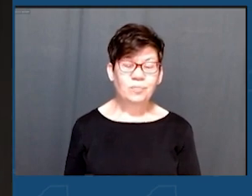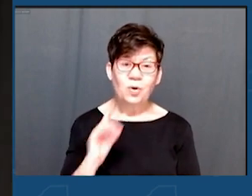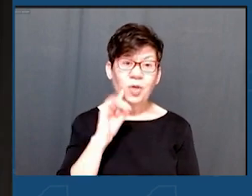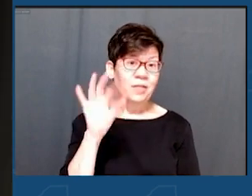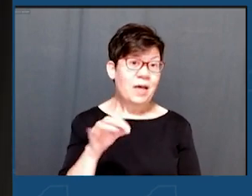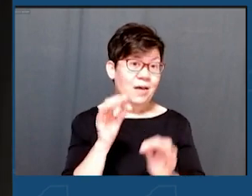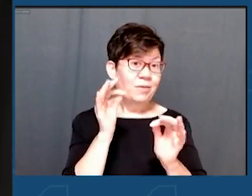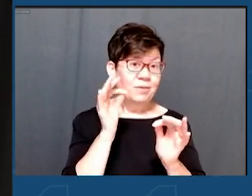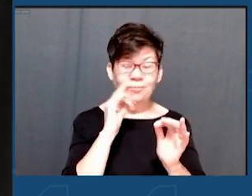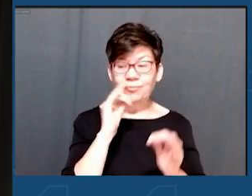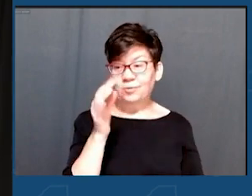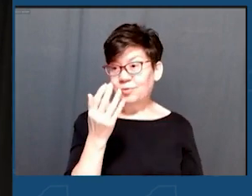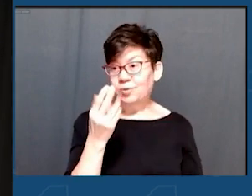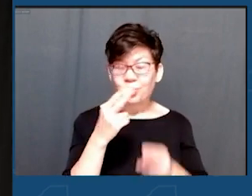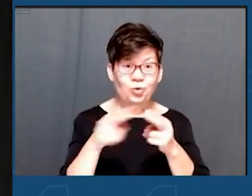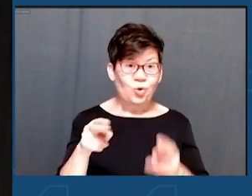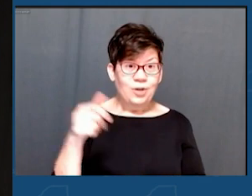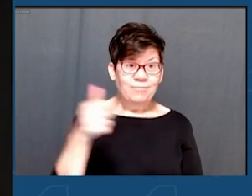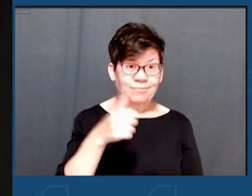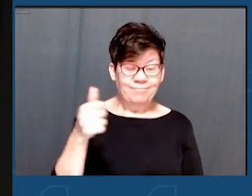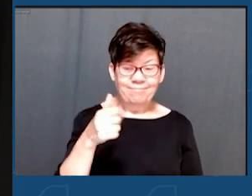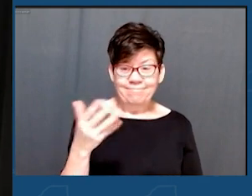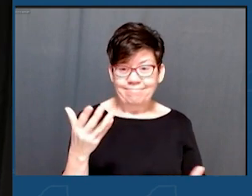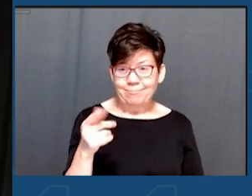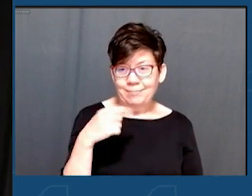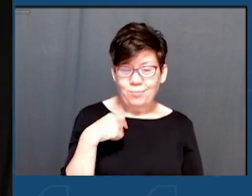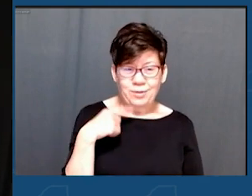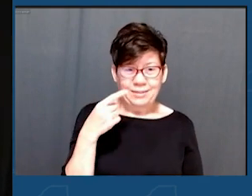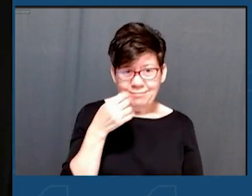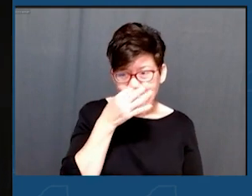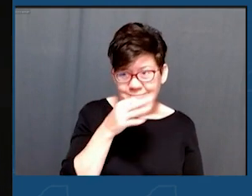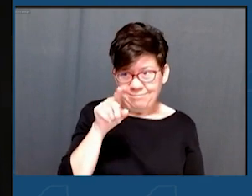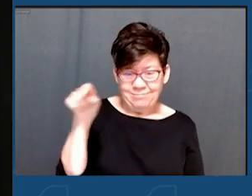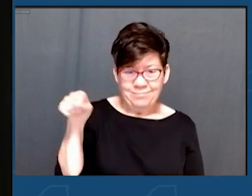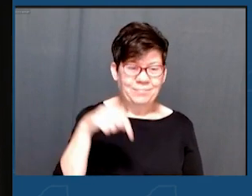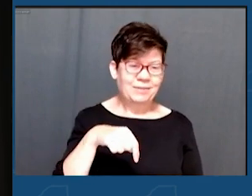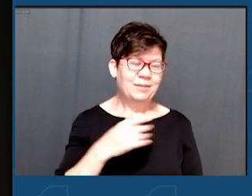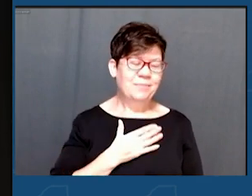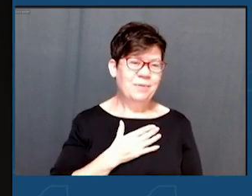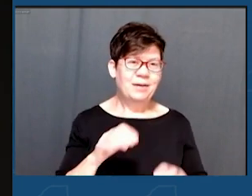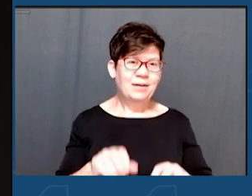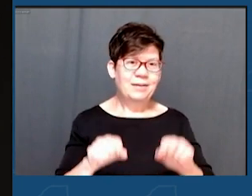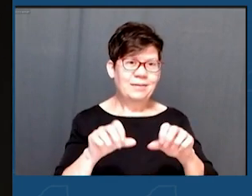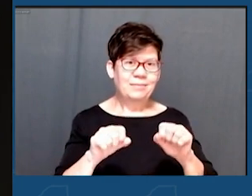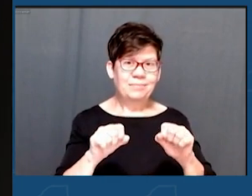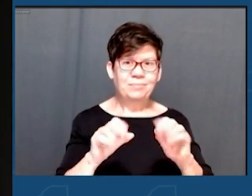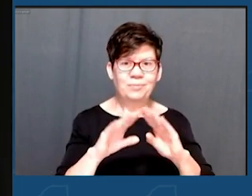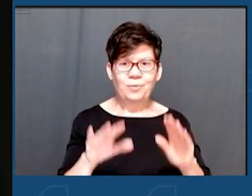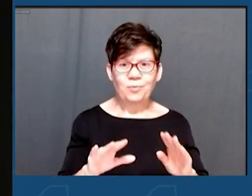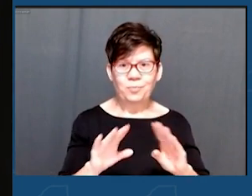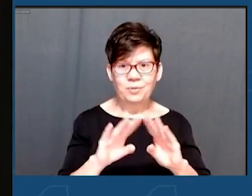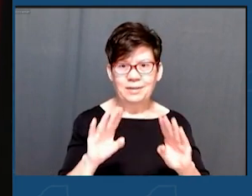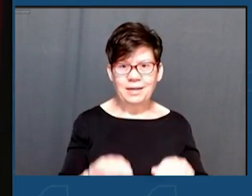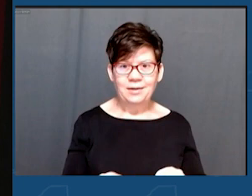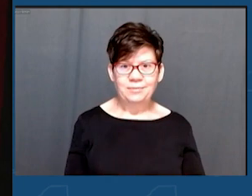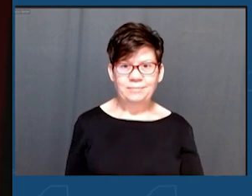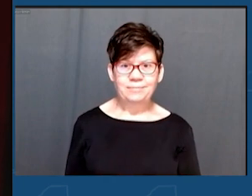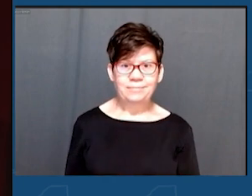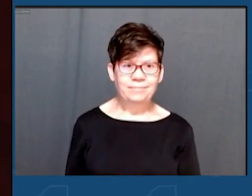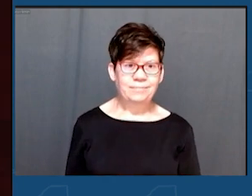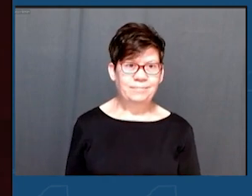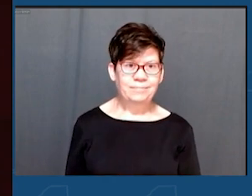time today. It just came down the road, but this is my adopted hometown. And I love Albany. I love this city.